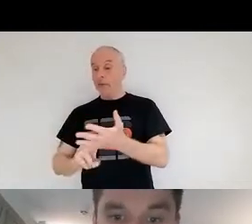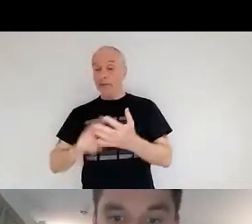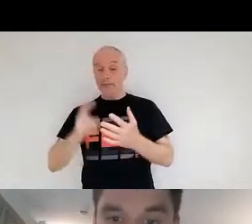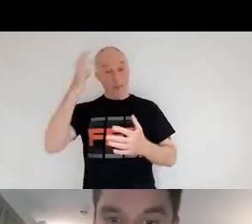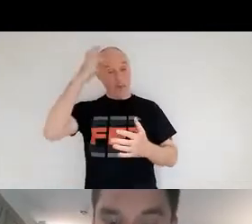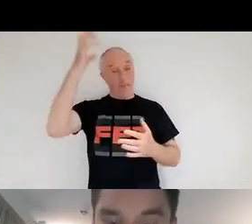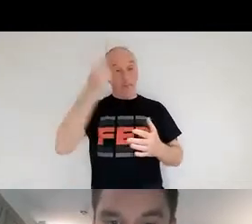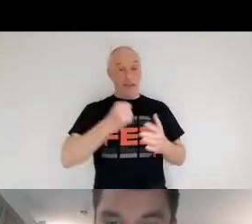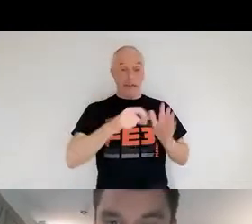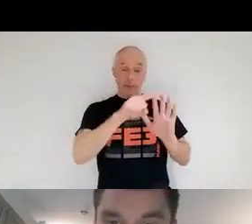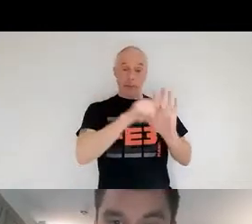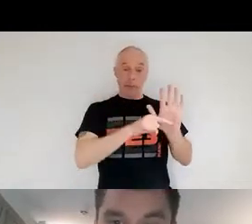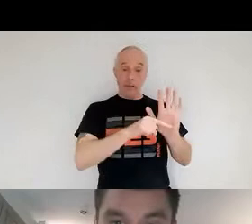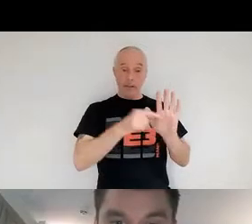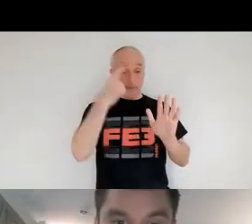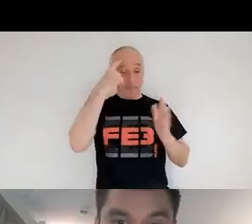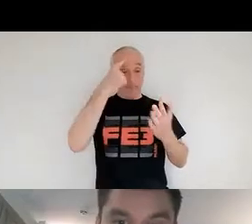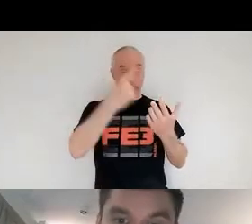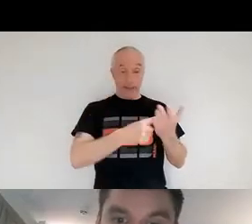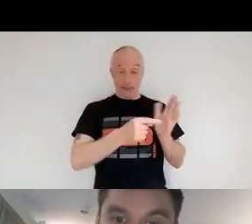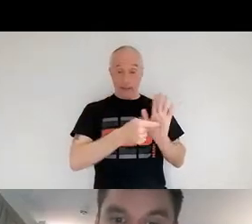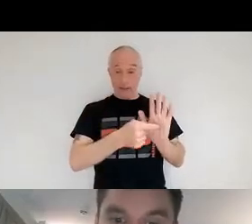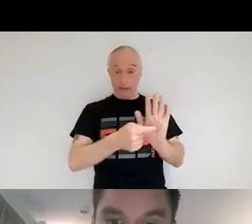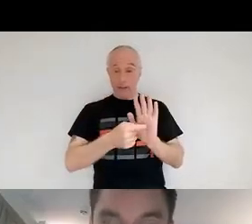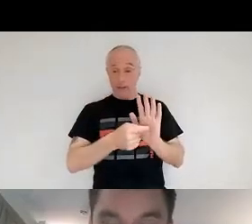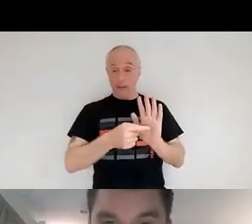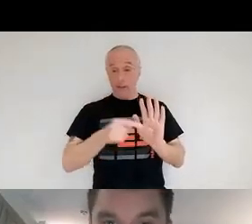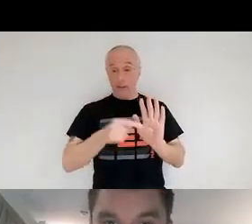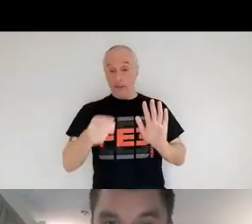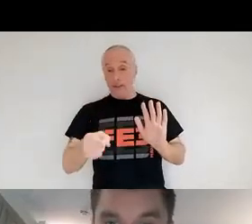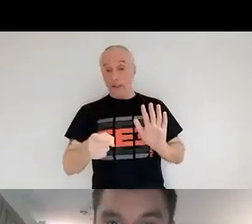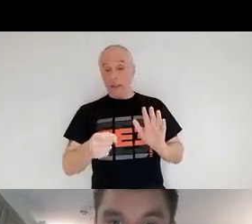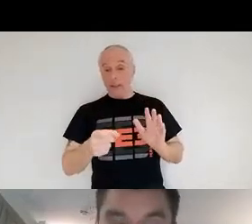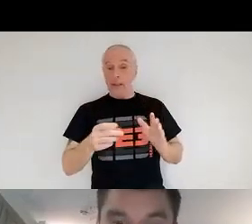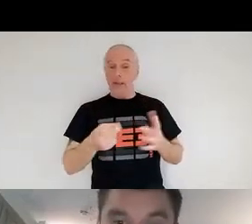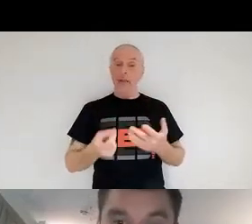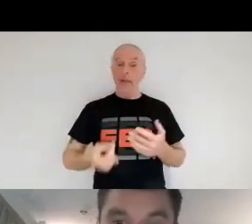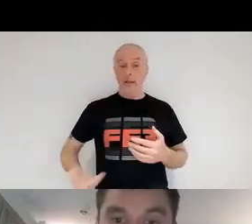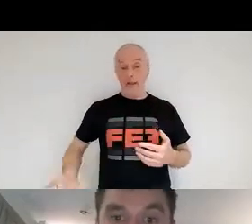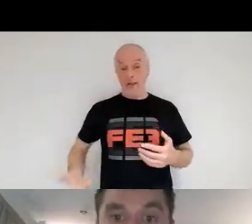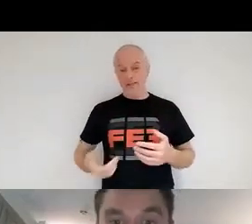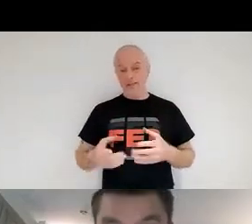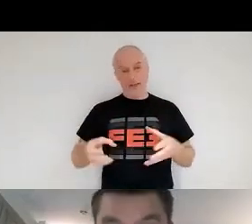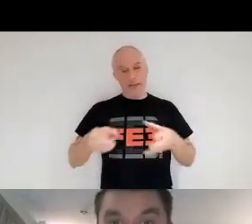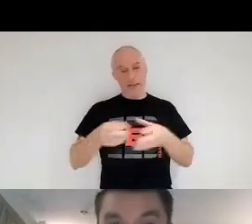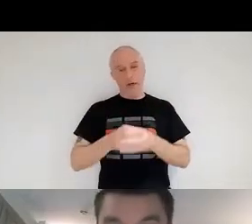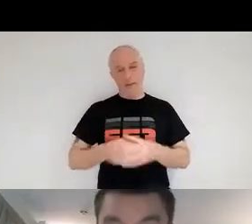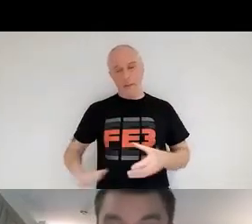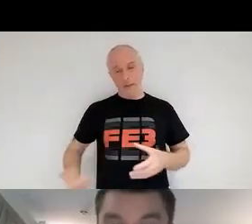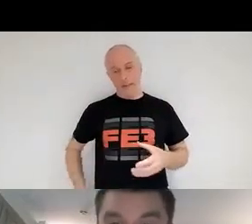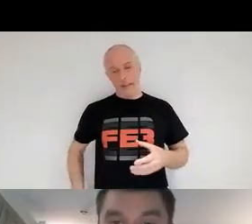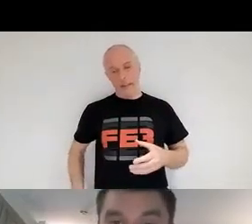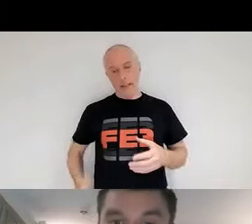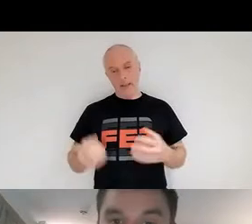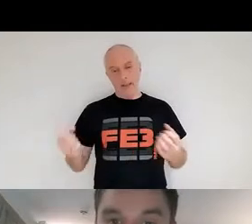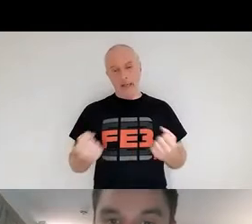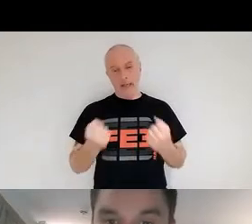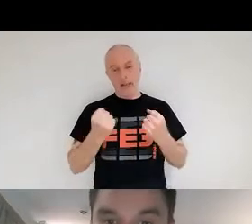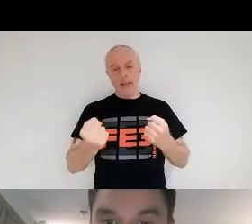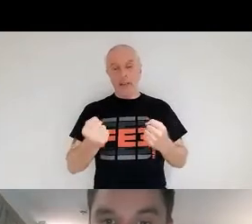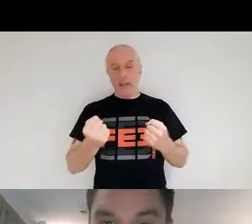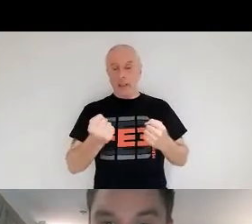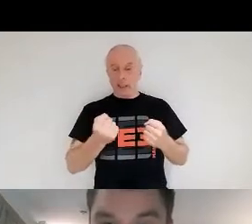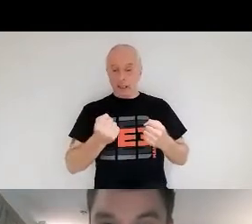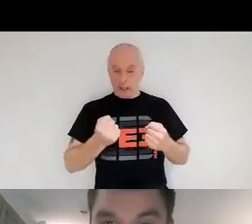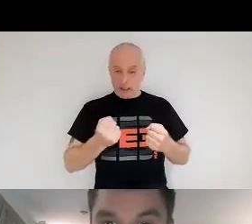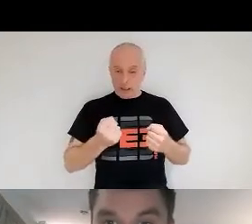is effectively BEIS, so the Department of Business, Energy and Industrial Strategy, supporting the regulatory process for